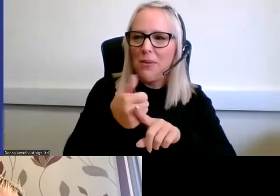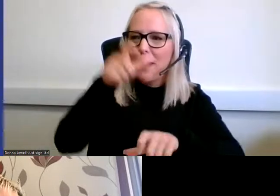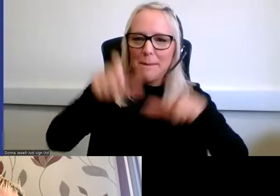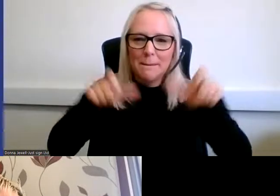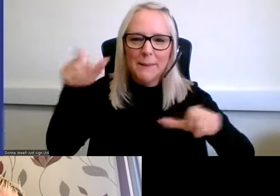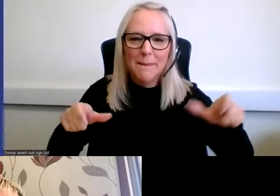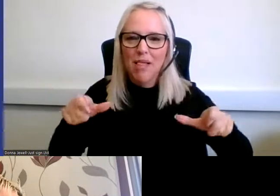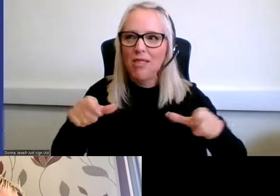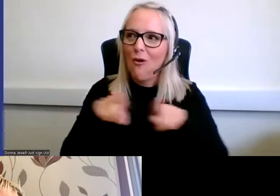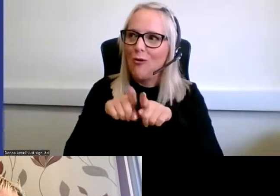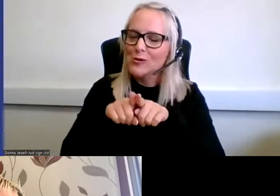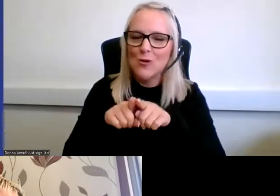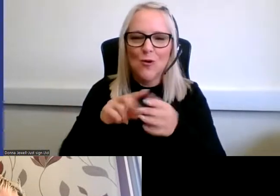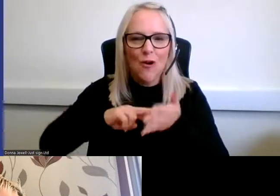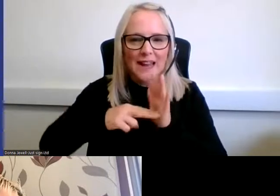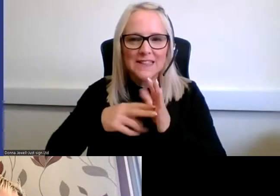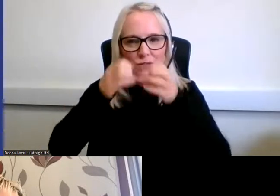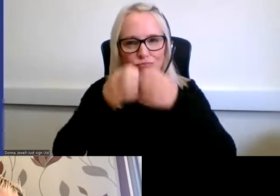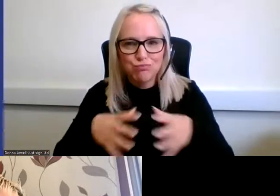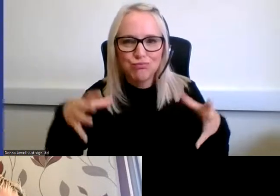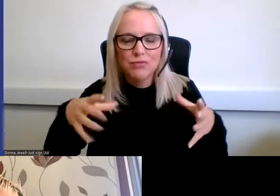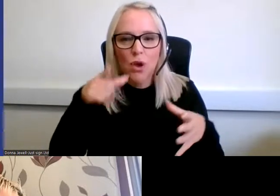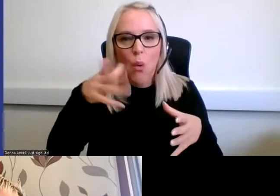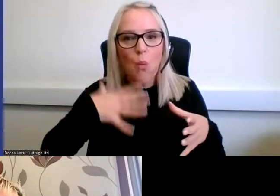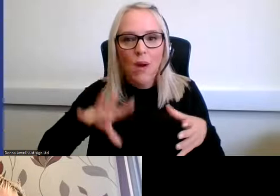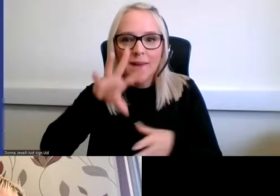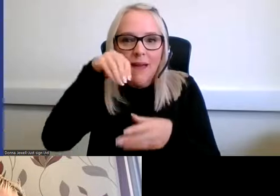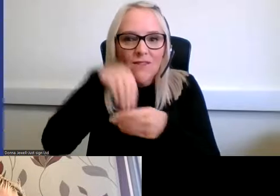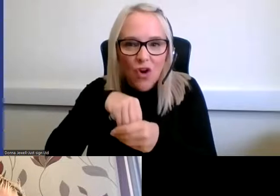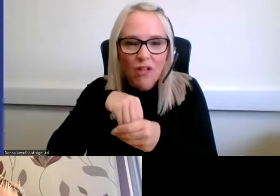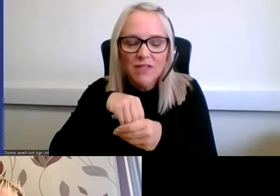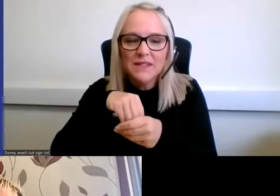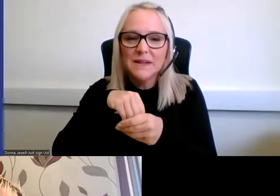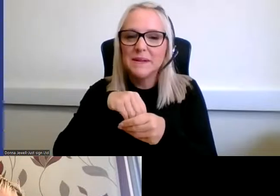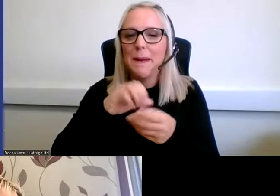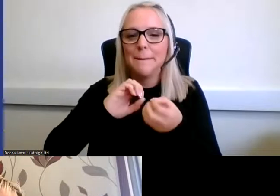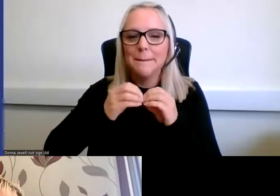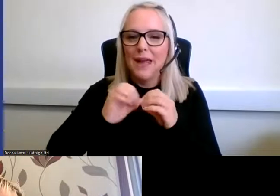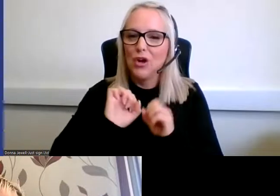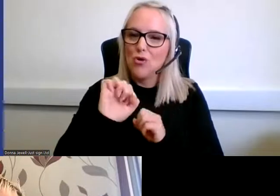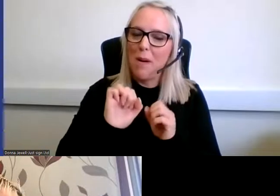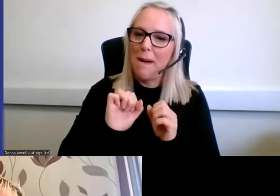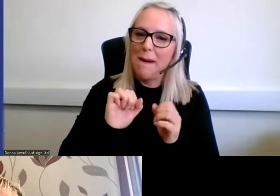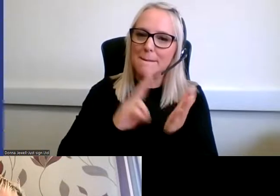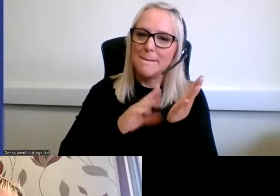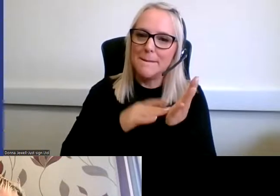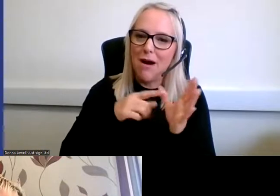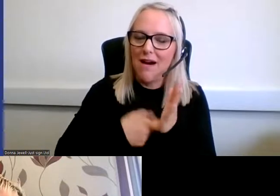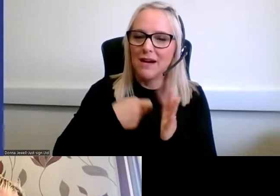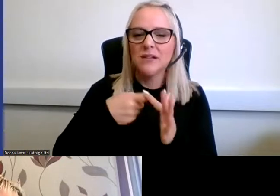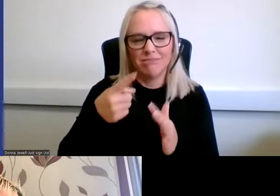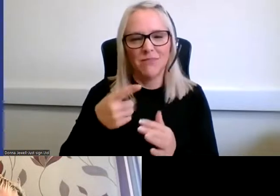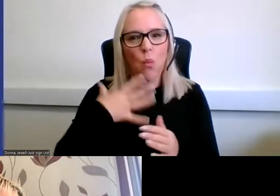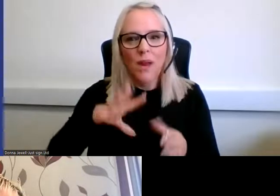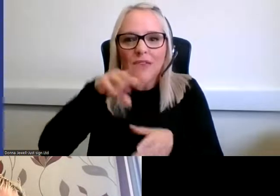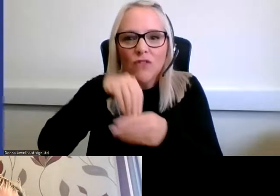organisations. And if you want to be part of this and you've not signed up to Make Your Mark, please do so at the end of the event and we'll be giving more information about